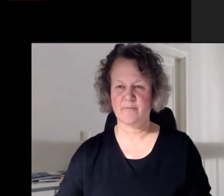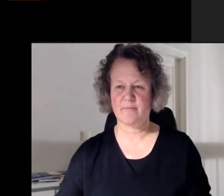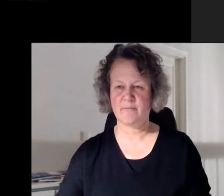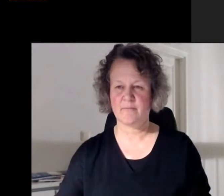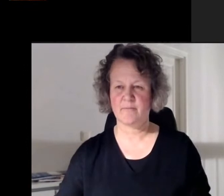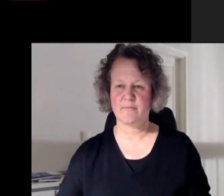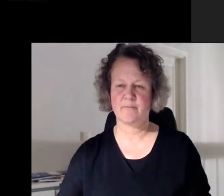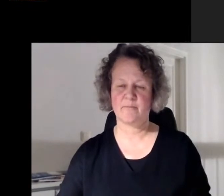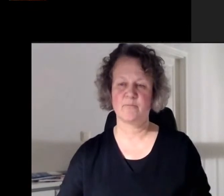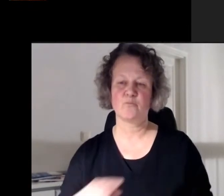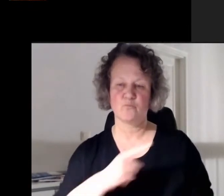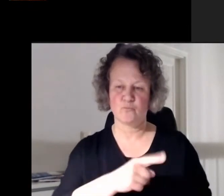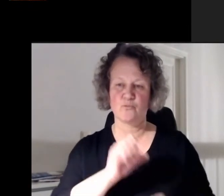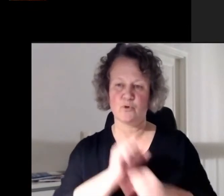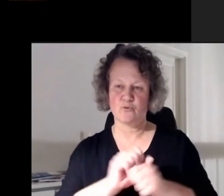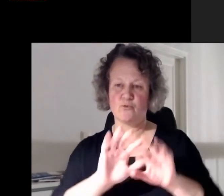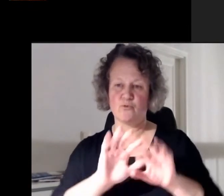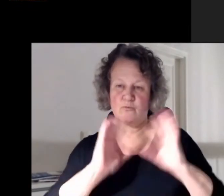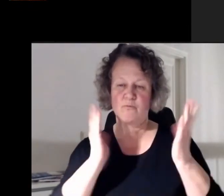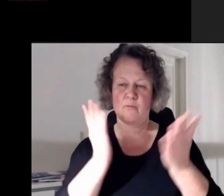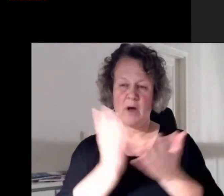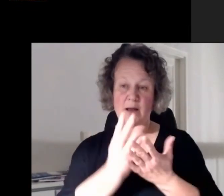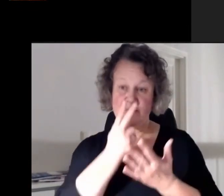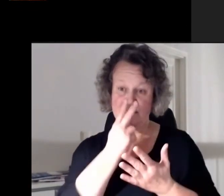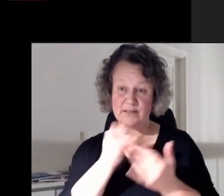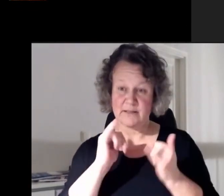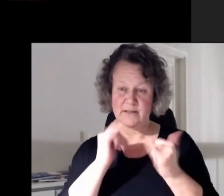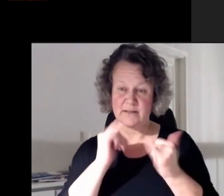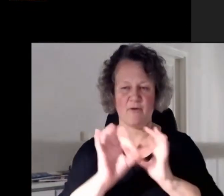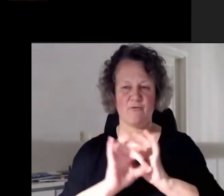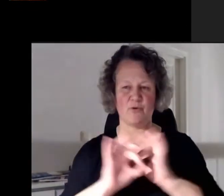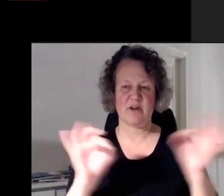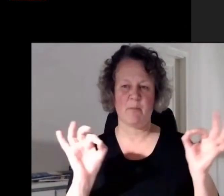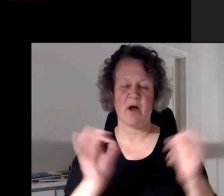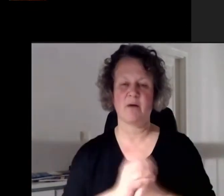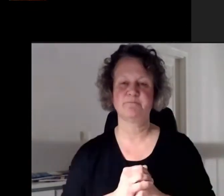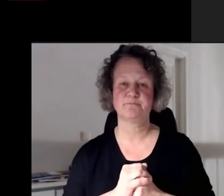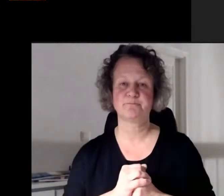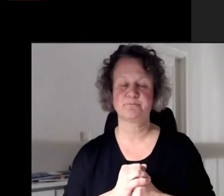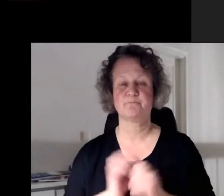Christina, do you see everything? Do you see the presentation? Yes.